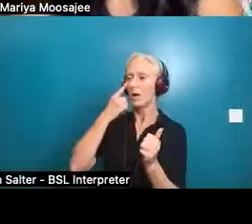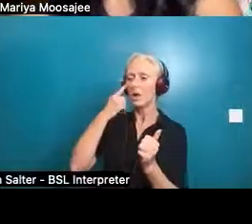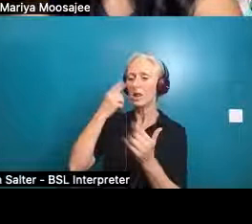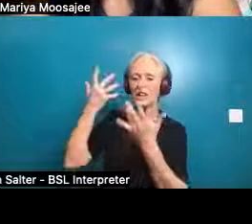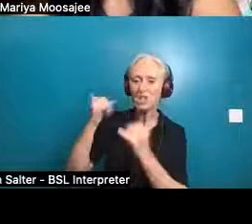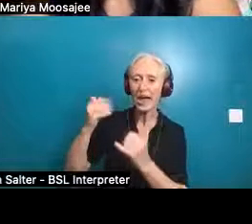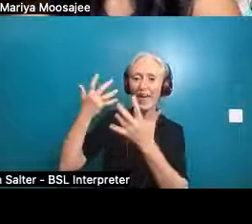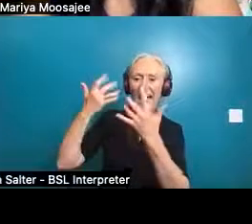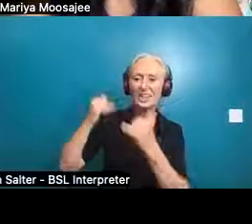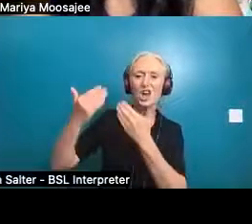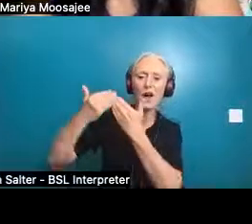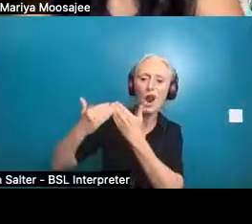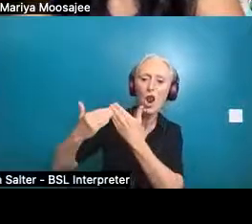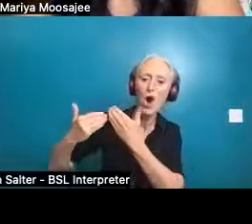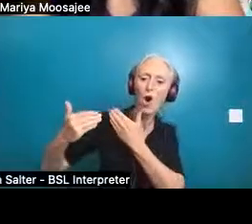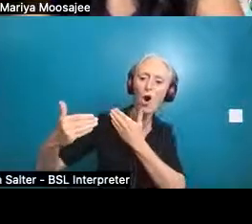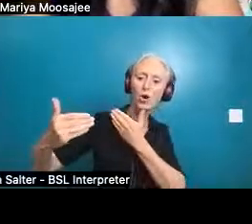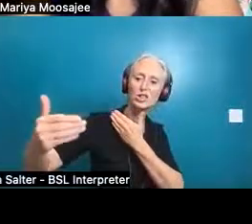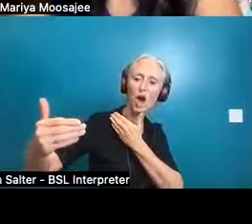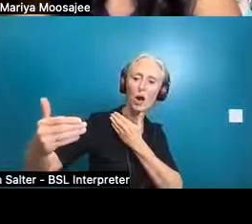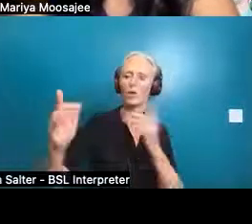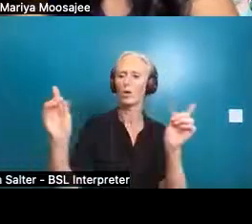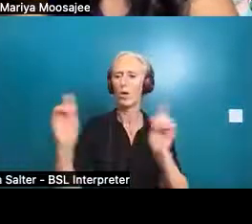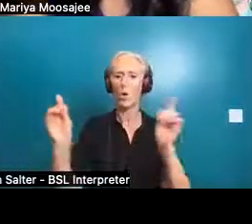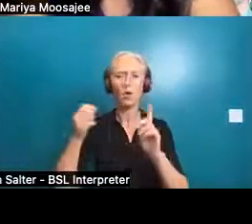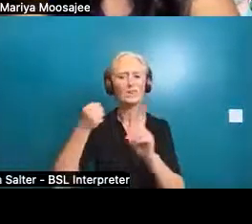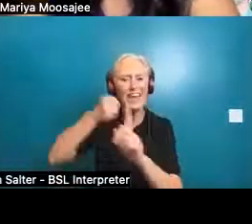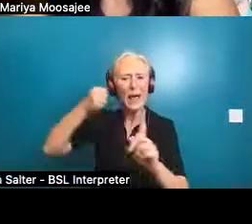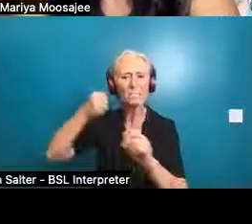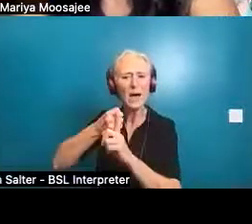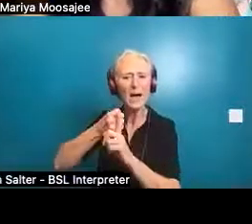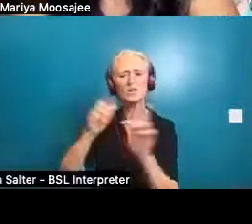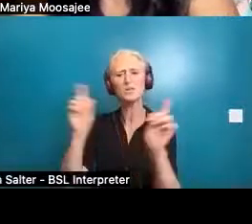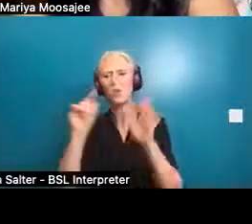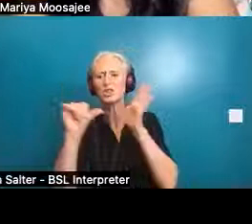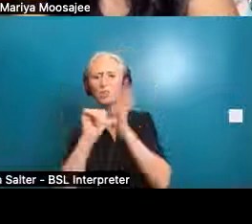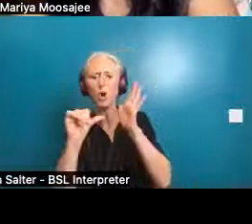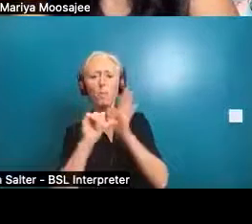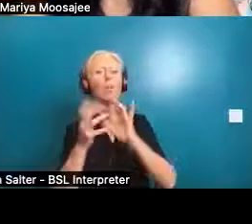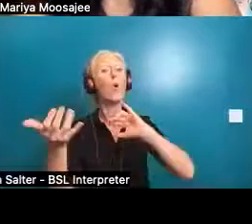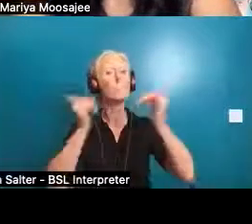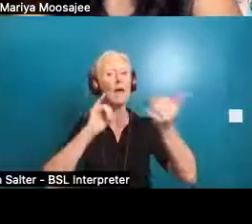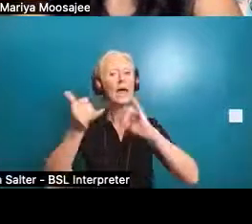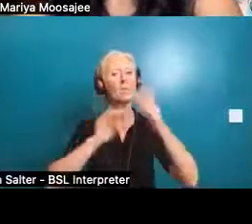any, long-term side effects, or to look if, for example, the drug loses its